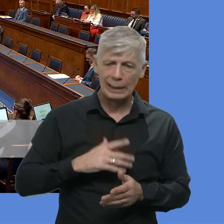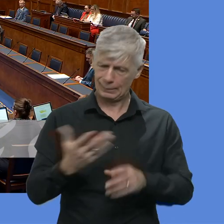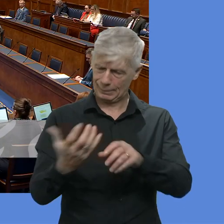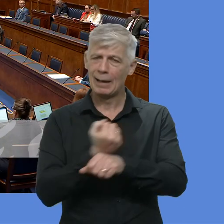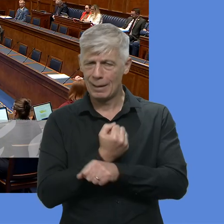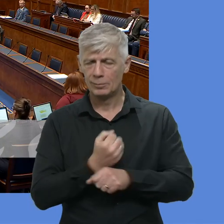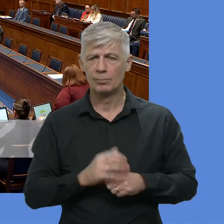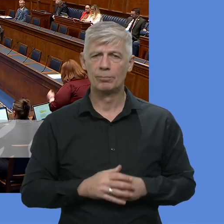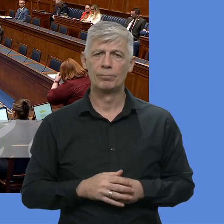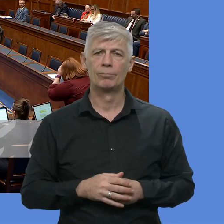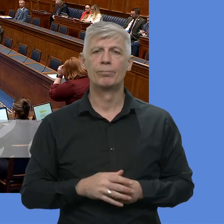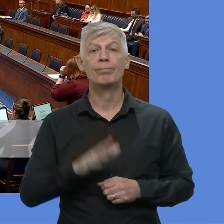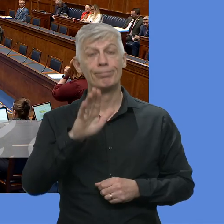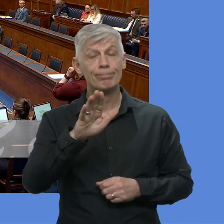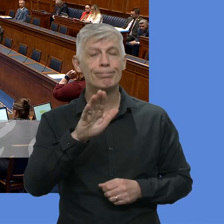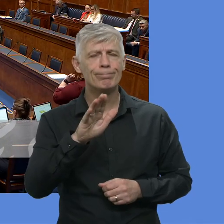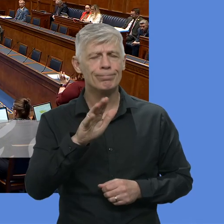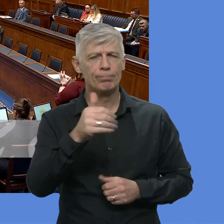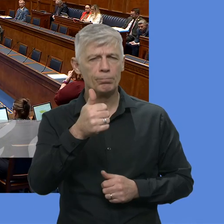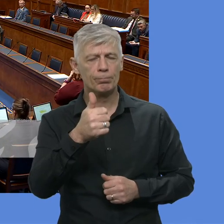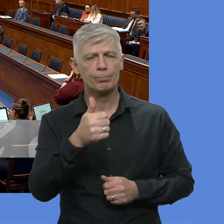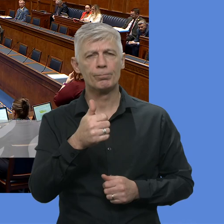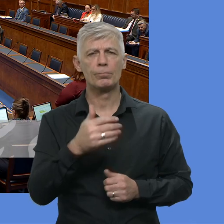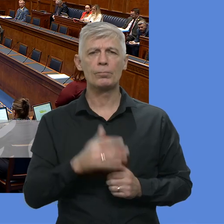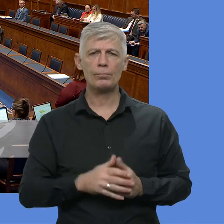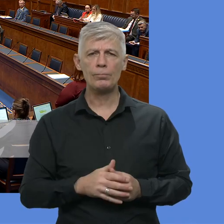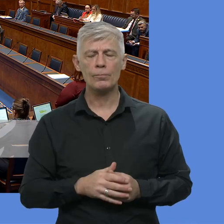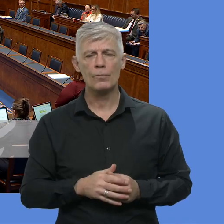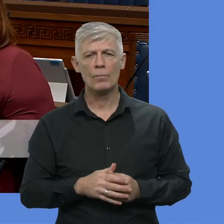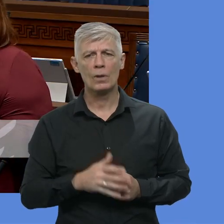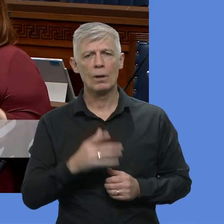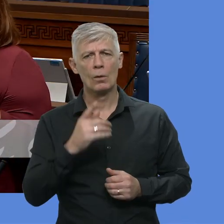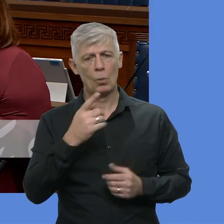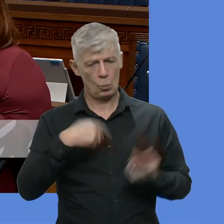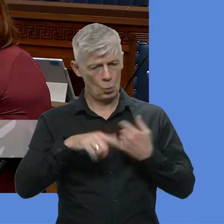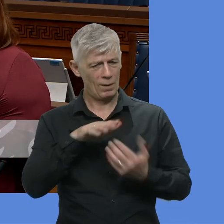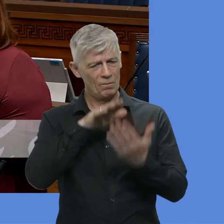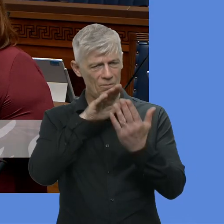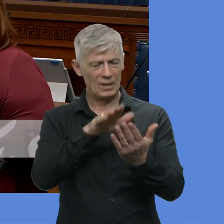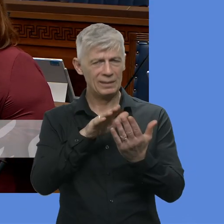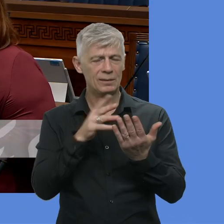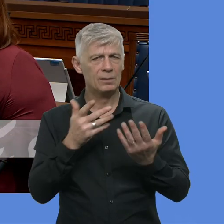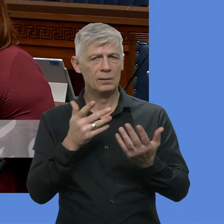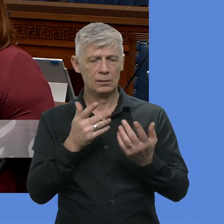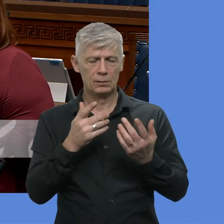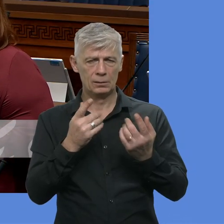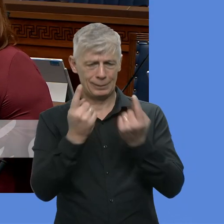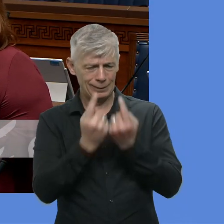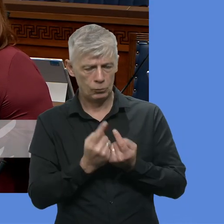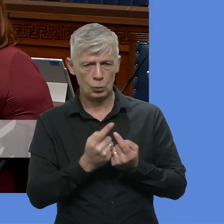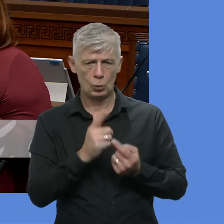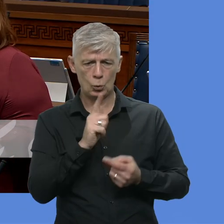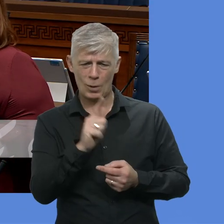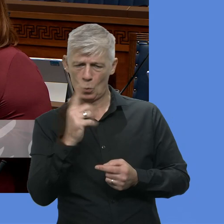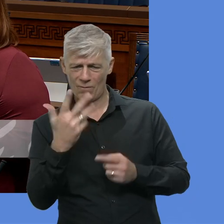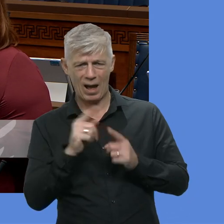Hull. And on that, in terms of the mitigation that we're facing, obviously a cliff edge when we come to 2025,